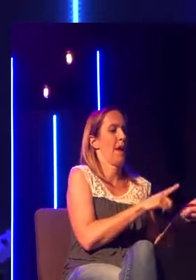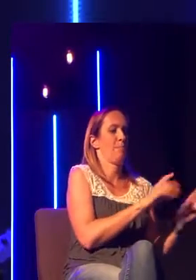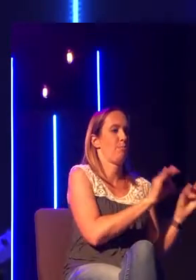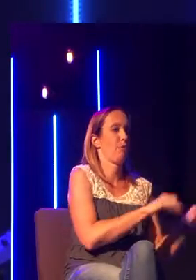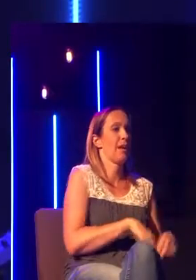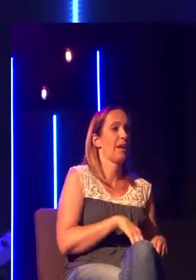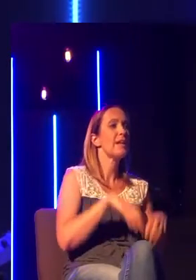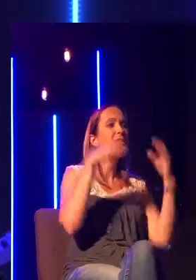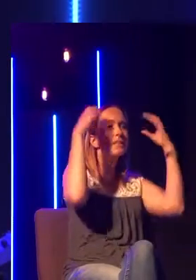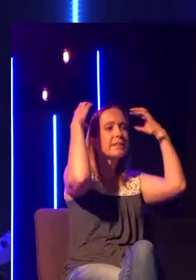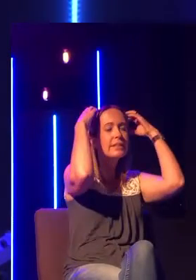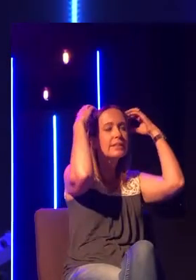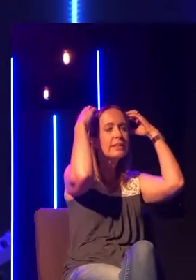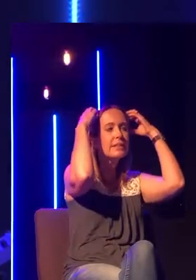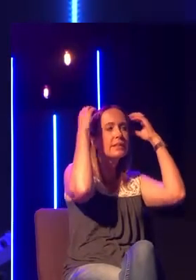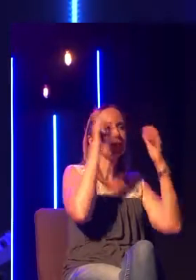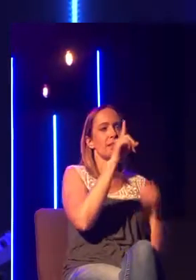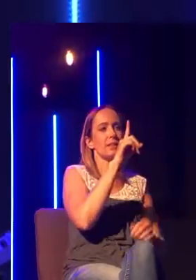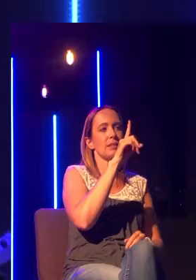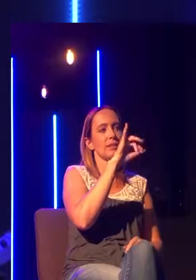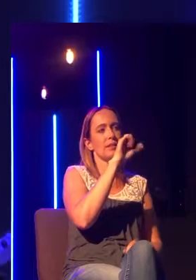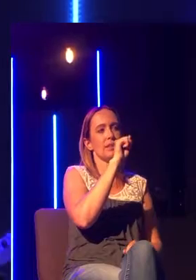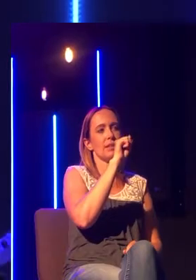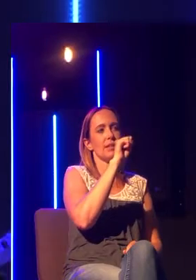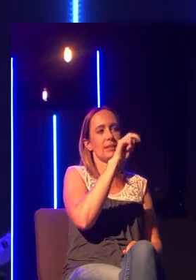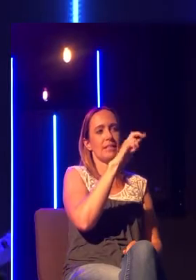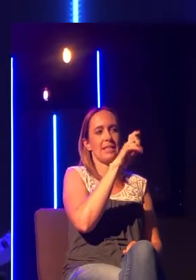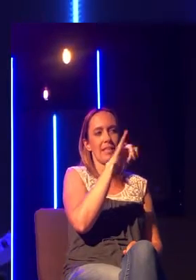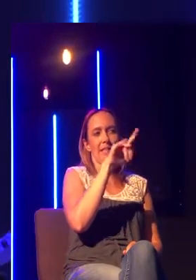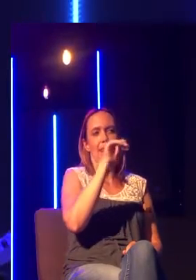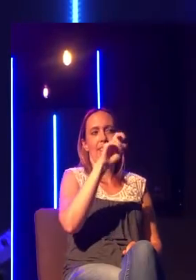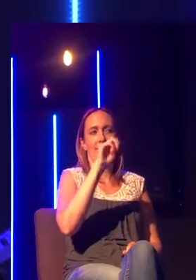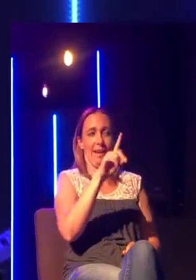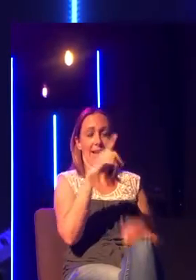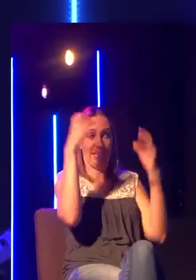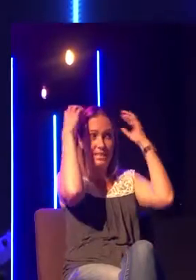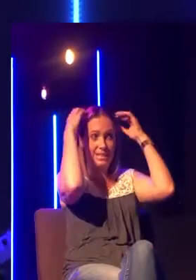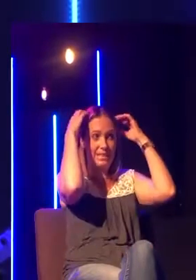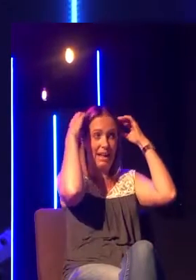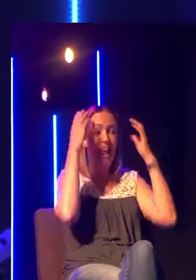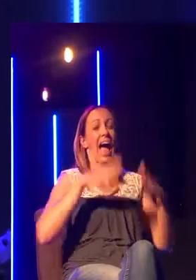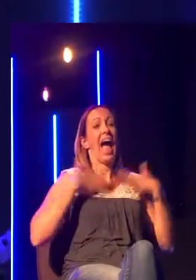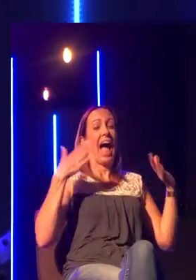Disneyland is called the happiest place on earth. Have you been there?